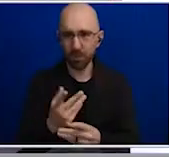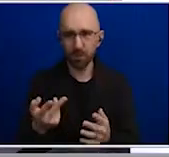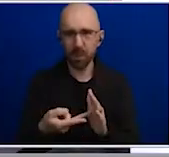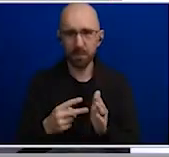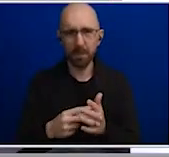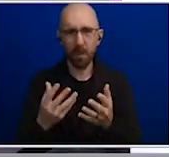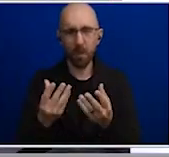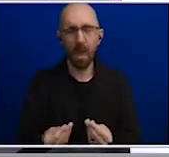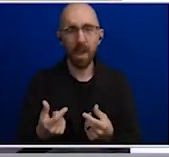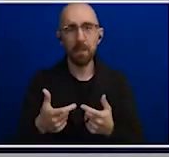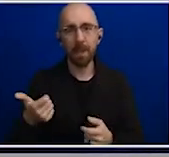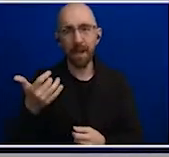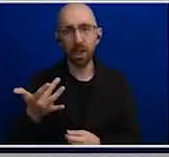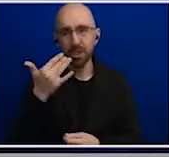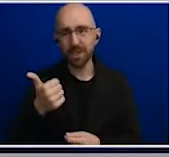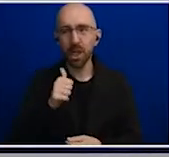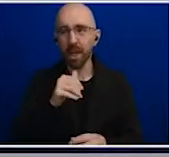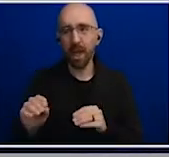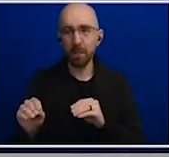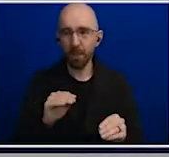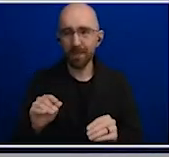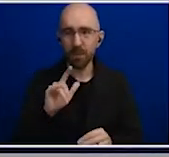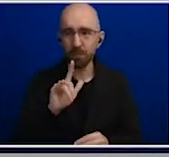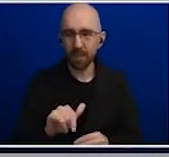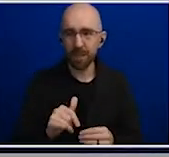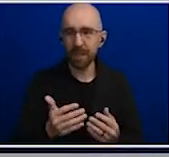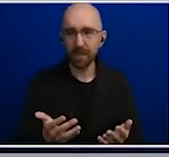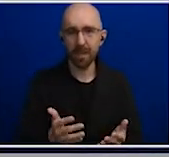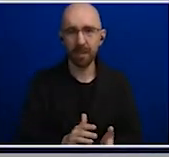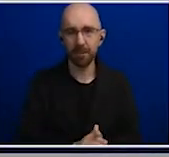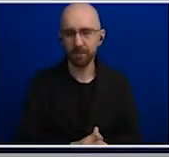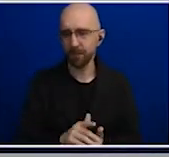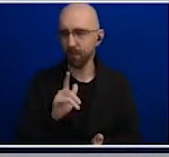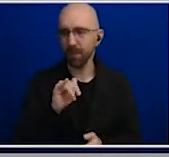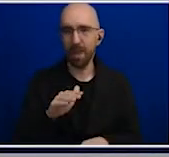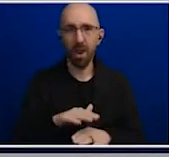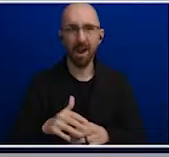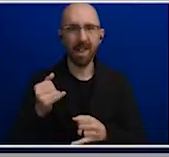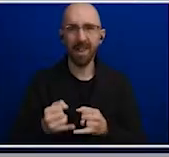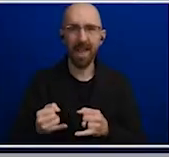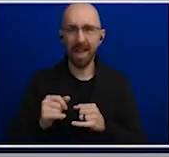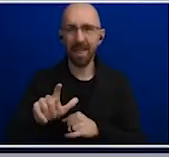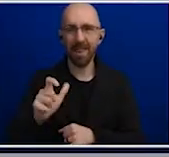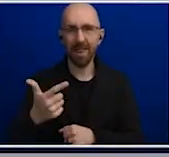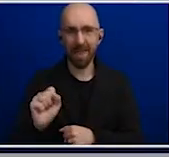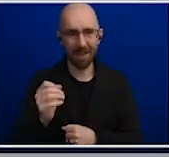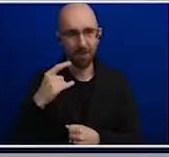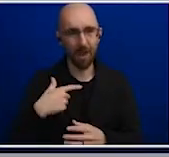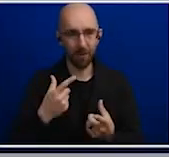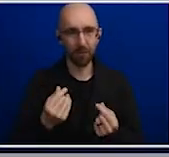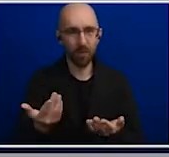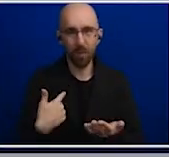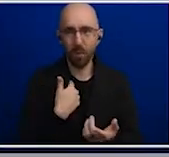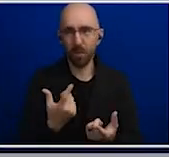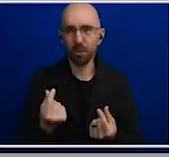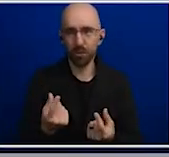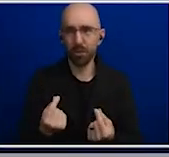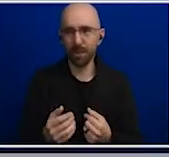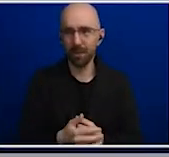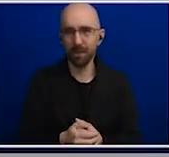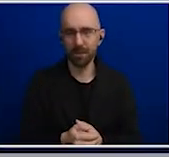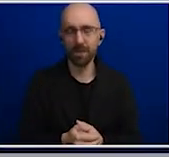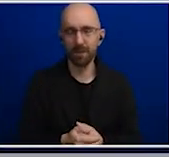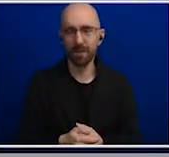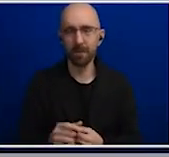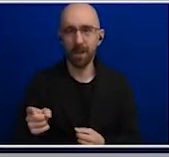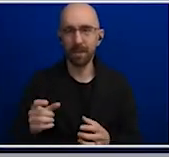sicker, not moving, really on its last leg. I guess that's why we were doing what we were doing. But but it is amazing